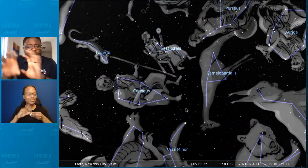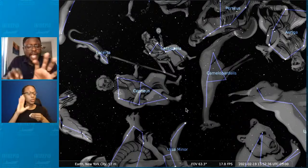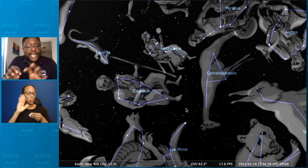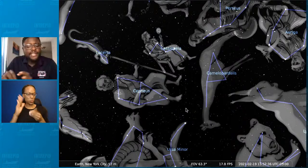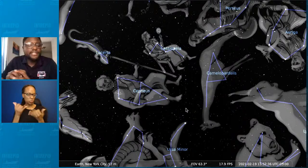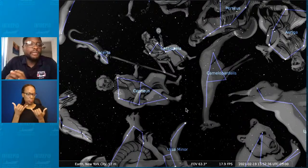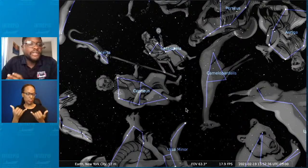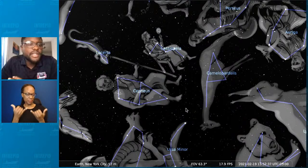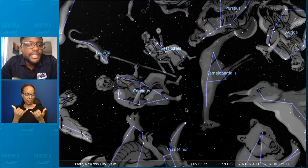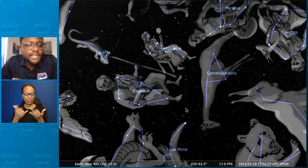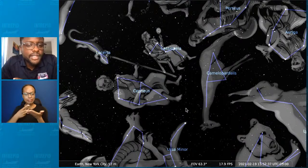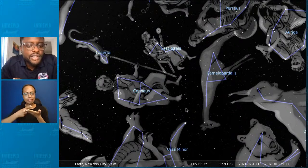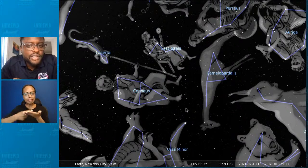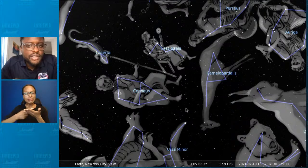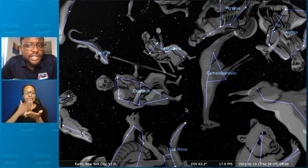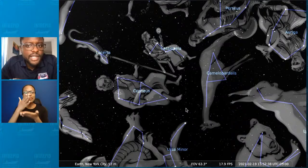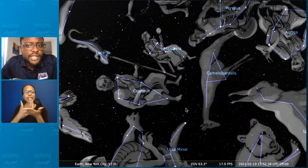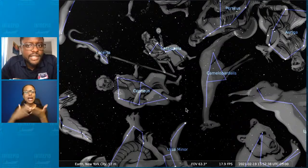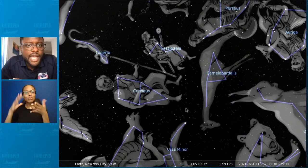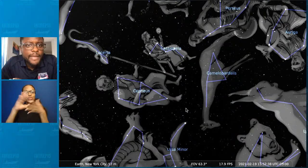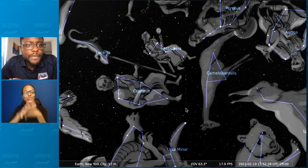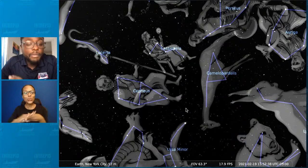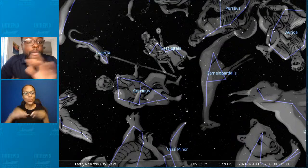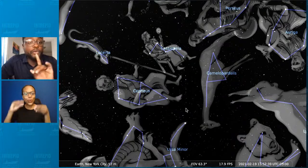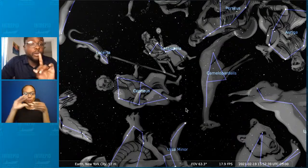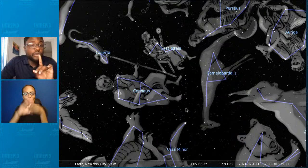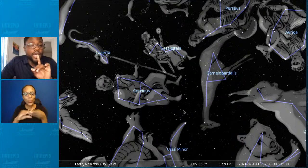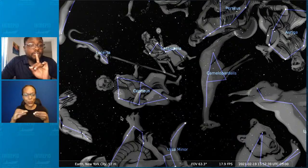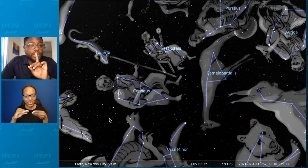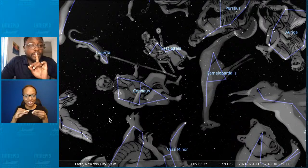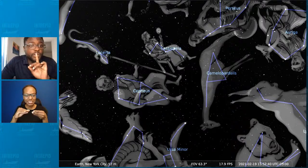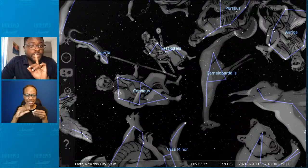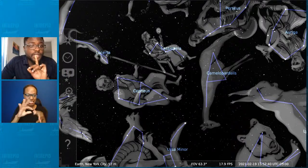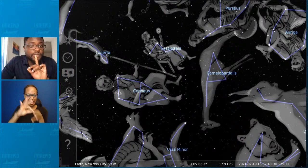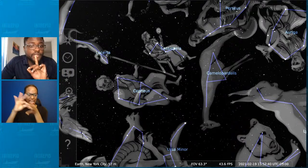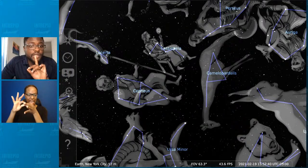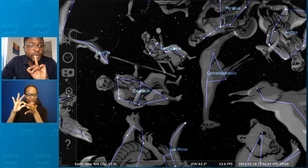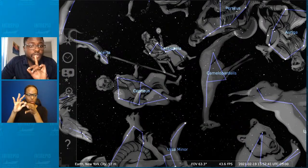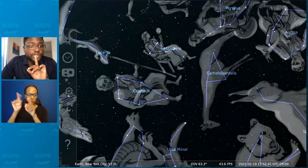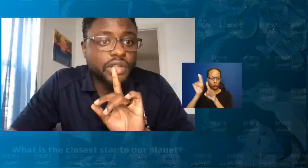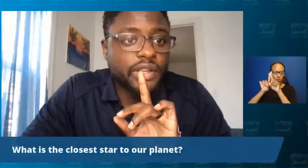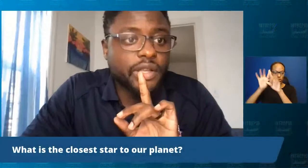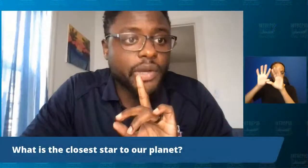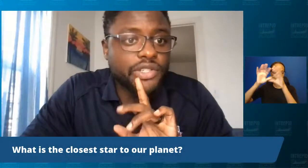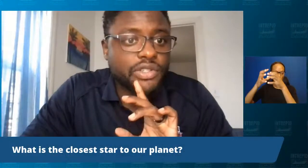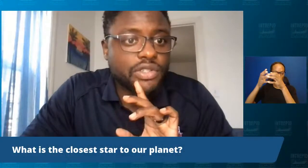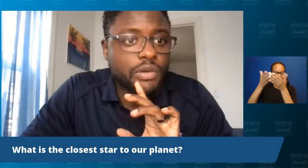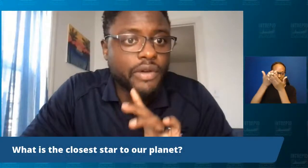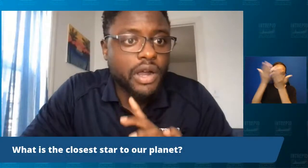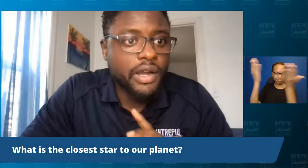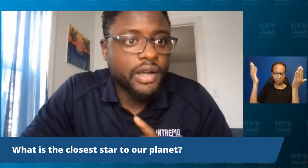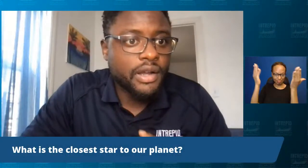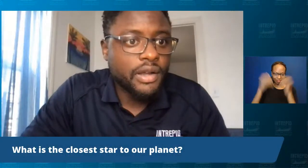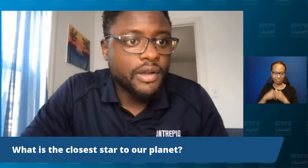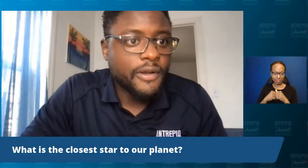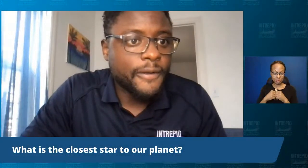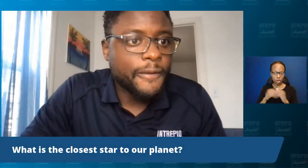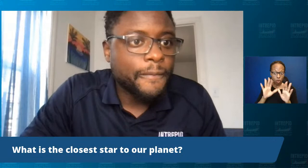that are tied to some of these constellations in the night sky. But before we do that, I just want to see if there's any questions. Are there any questions so